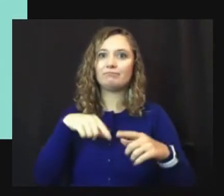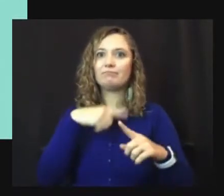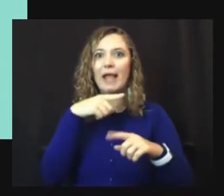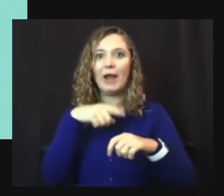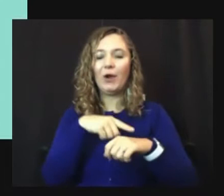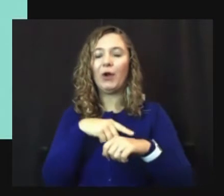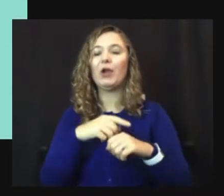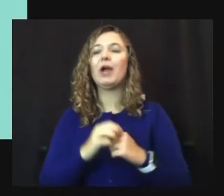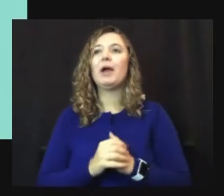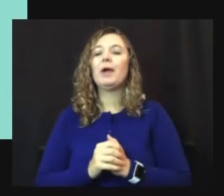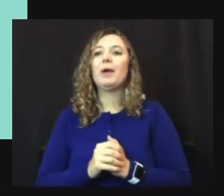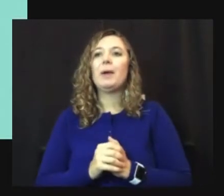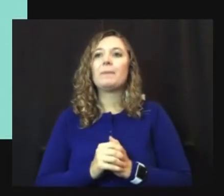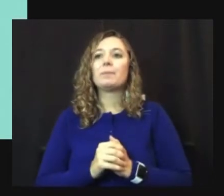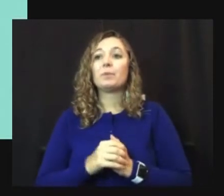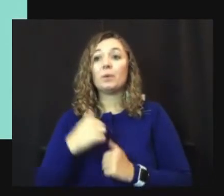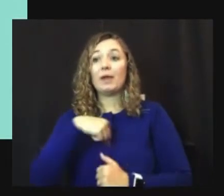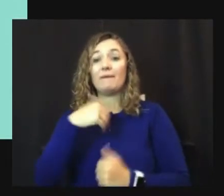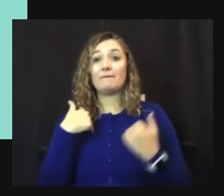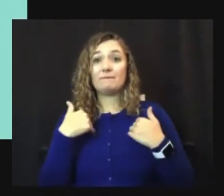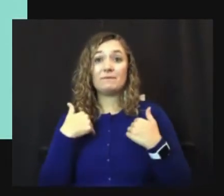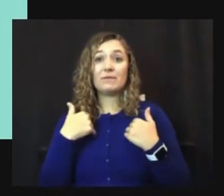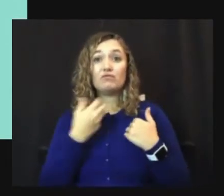couple presenters had